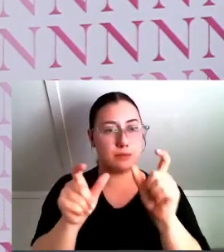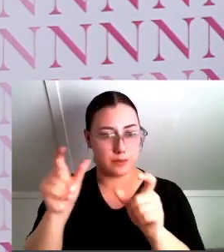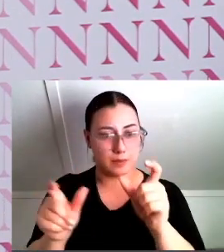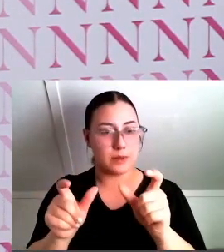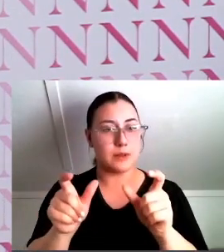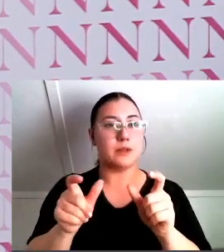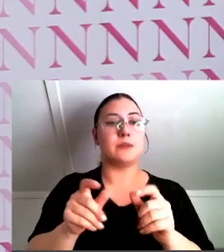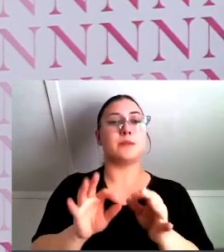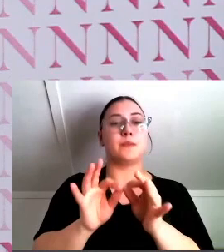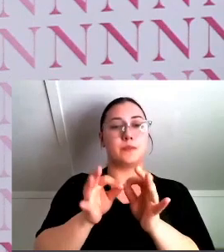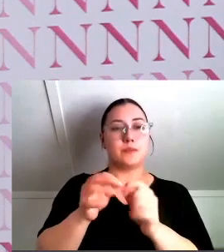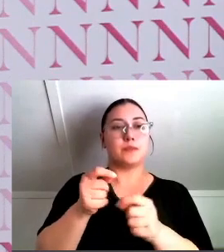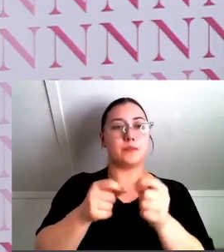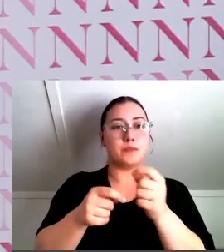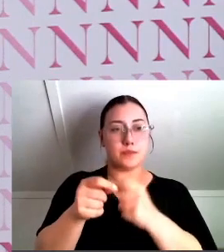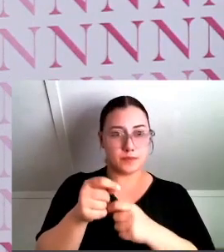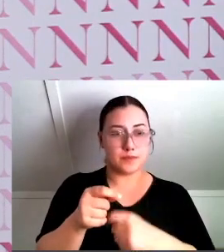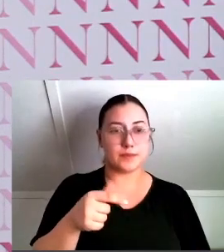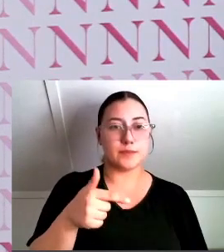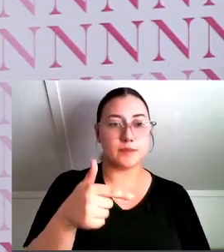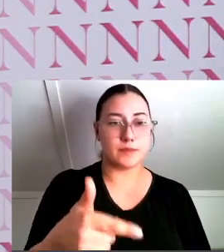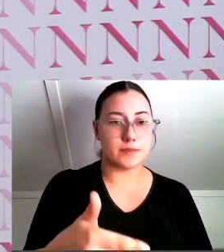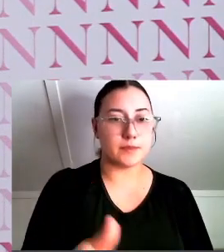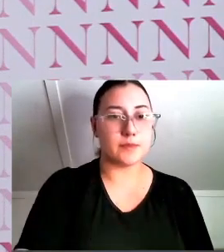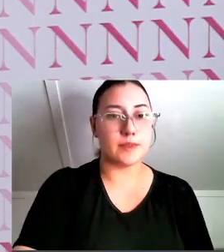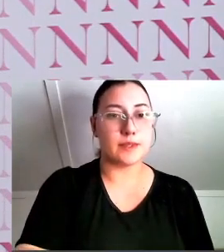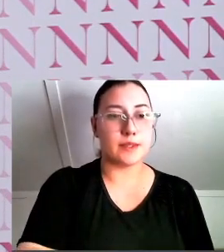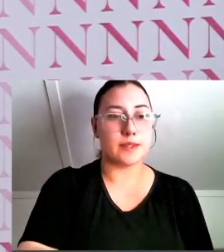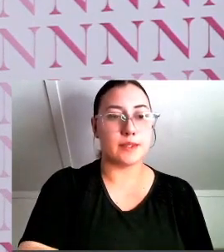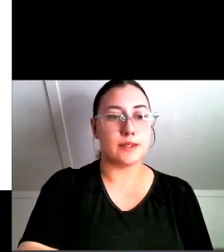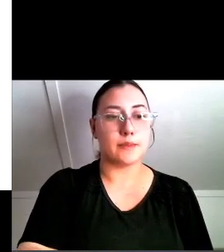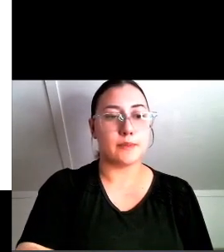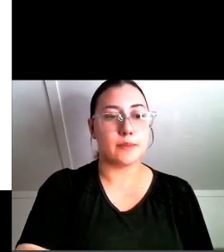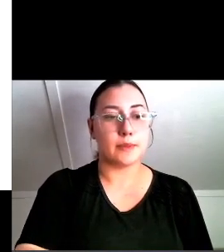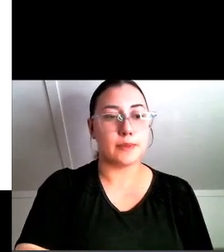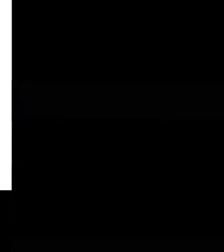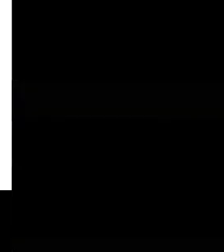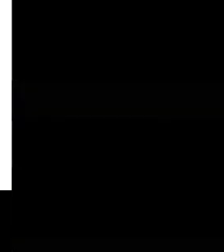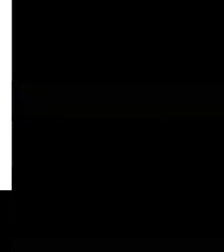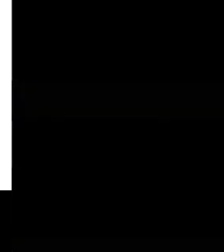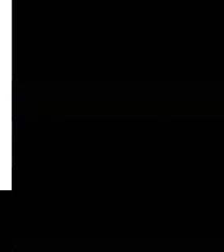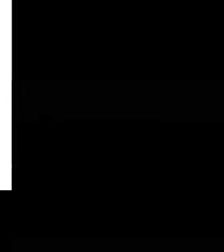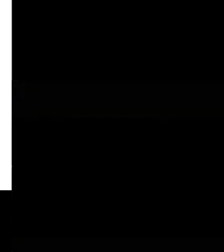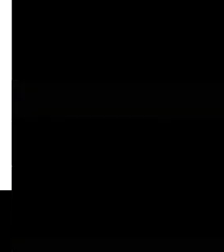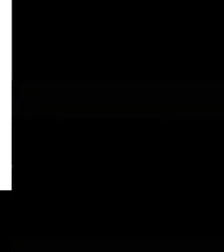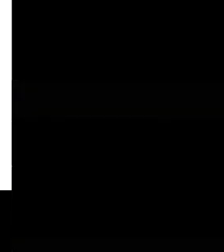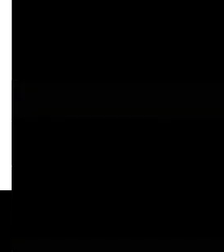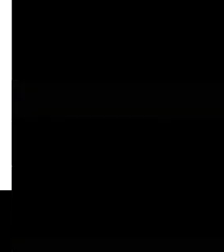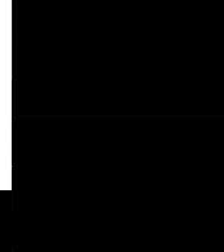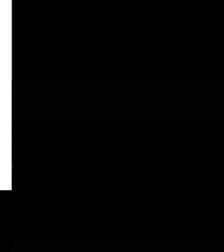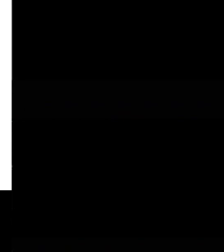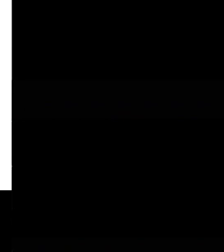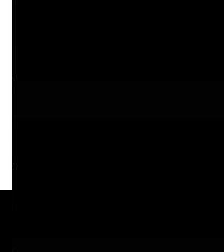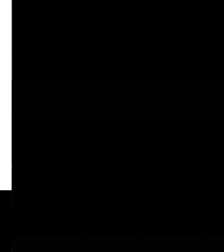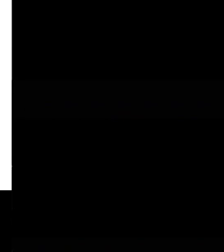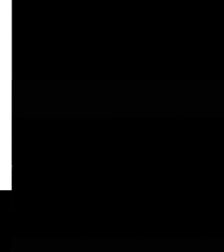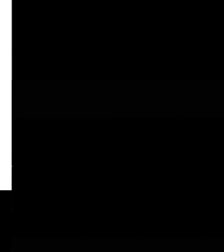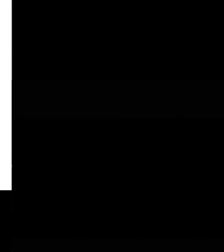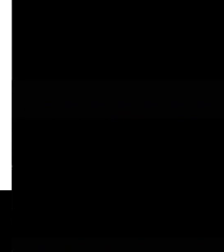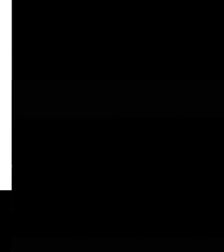Over time, in order to do more, to learn more, we developed a more sort of cohesive set